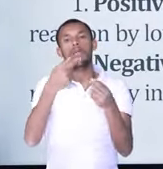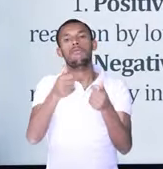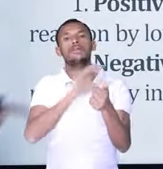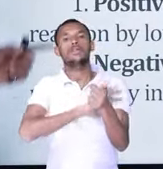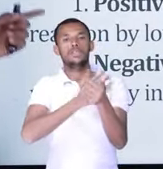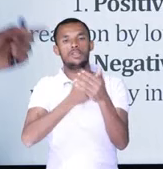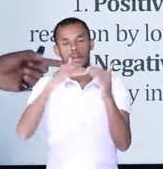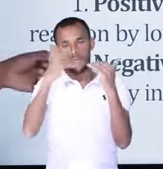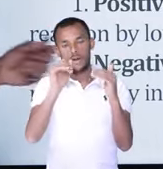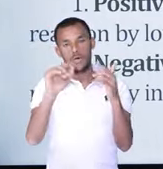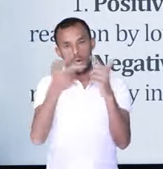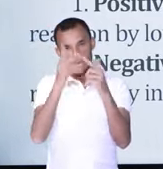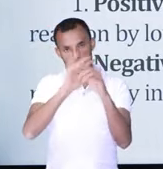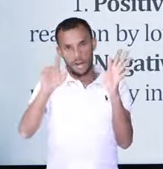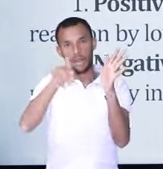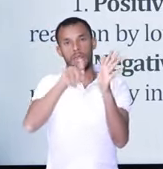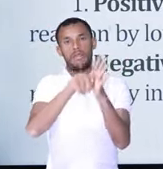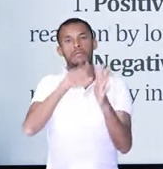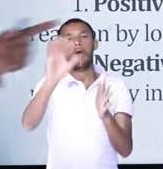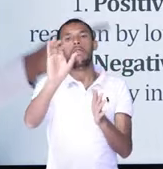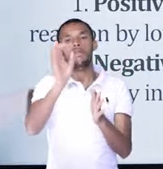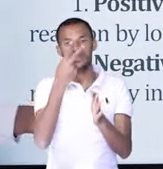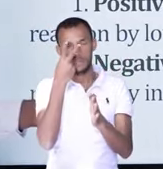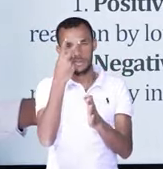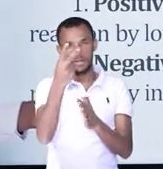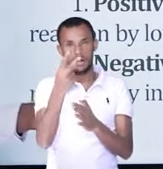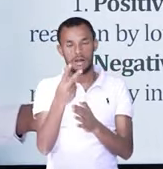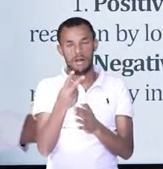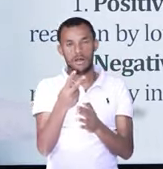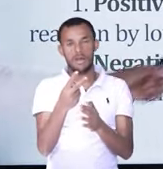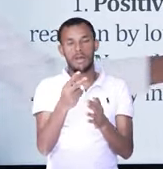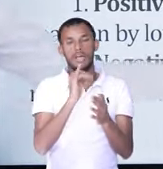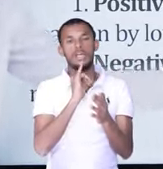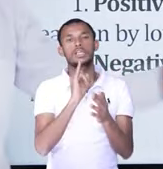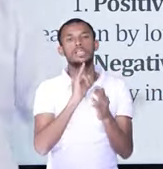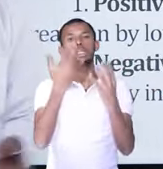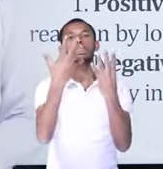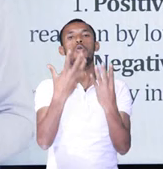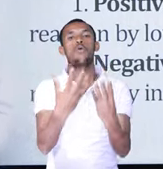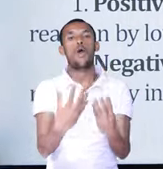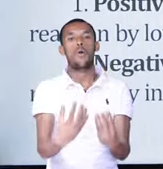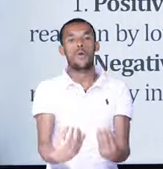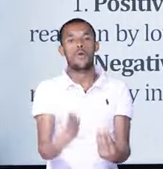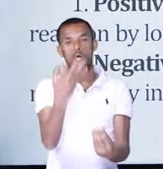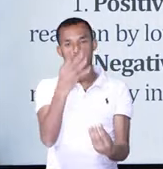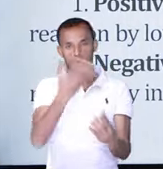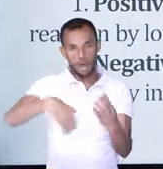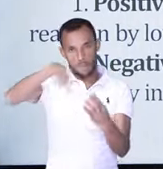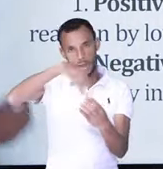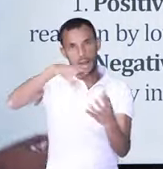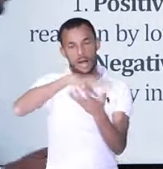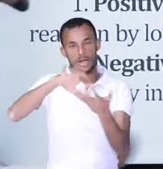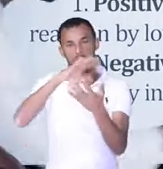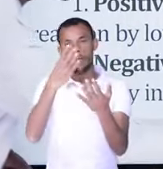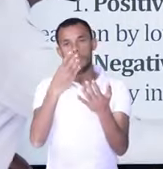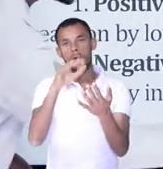energy level. The other one is negative catalysts. Negative catalysts is what? Slowdowns of a chemical reaction